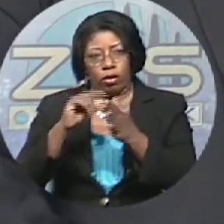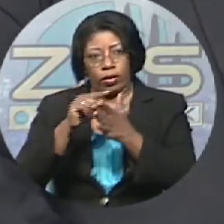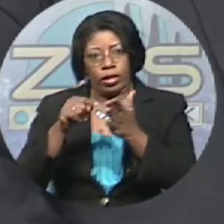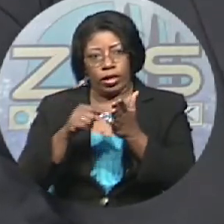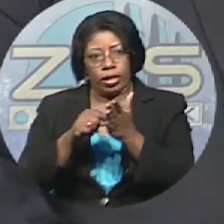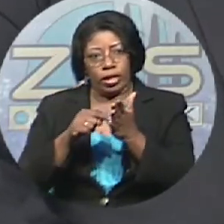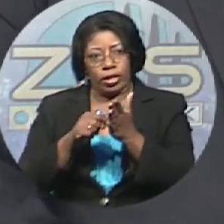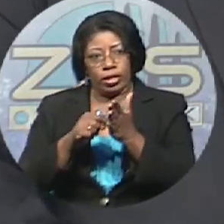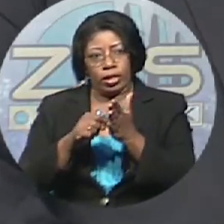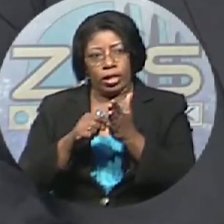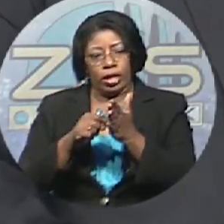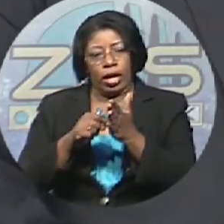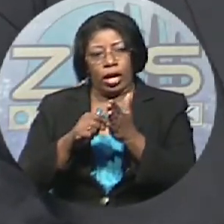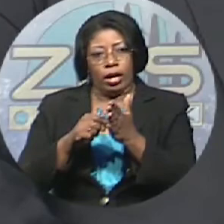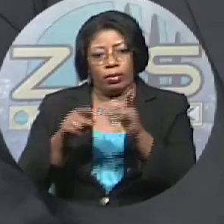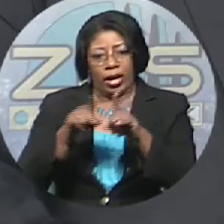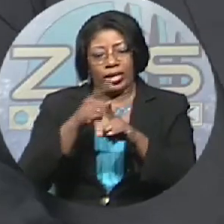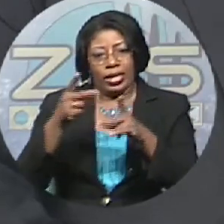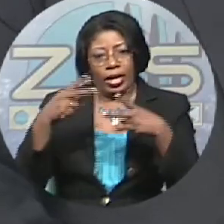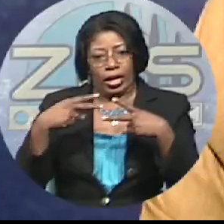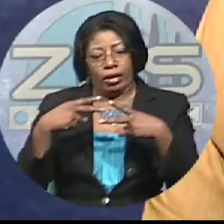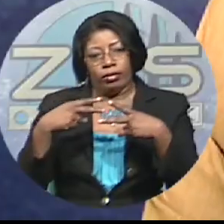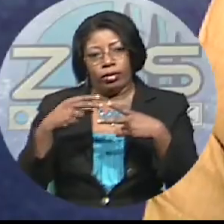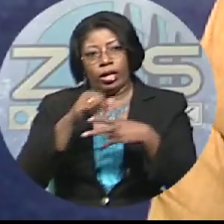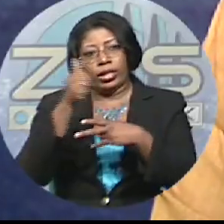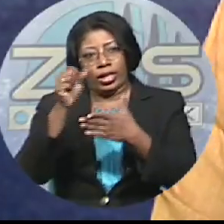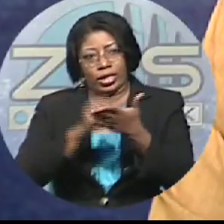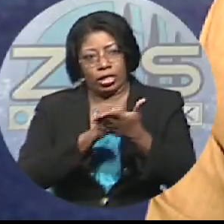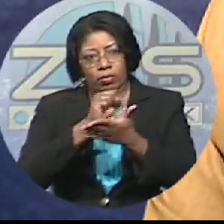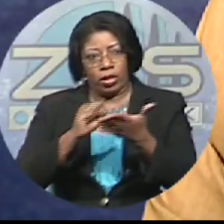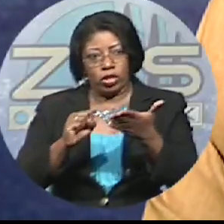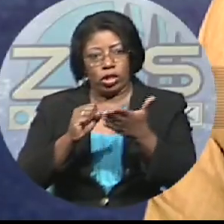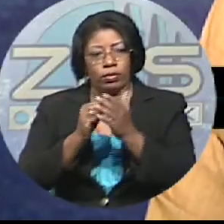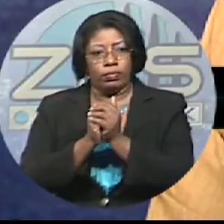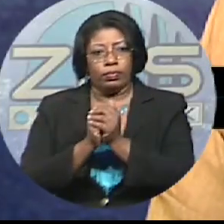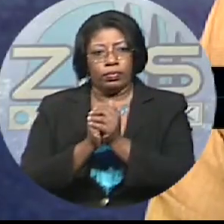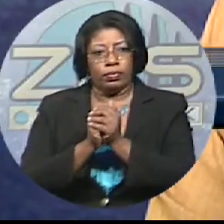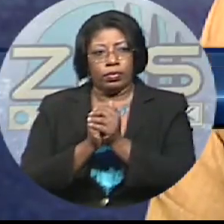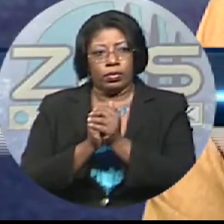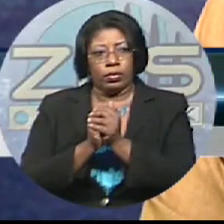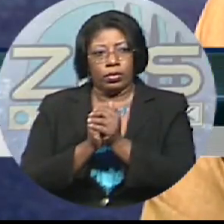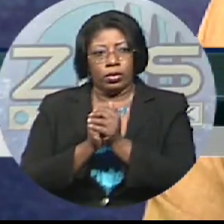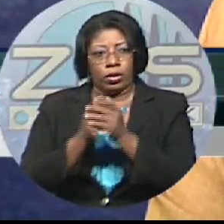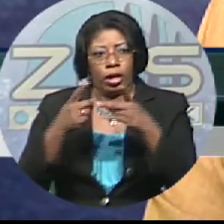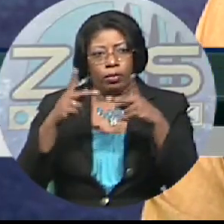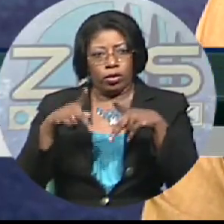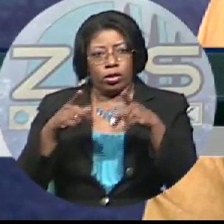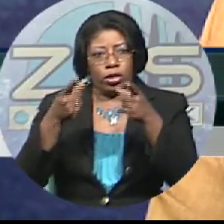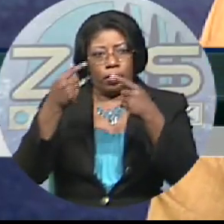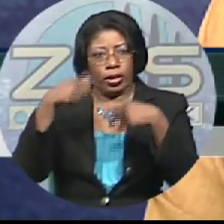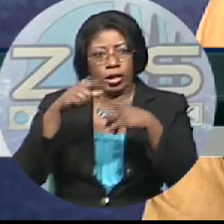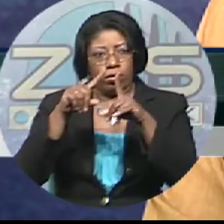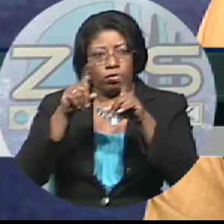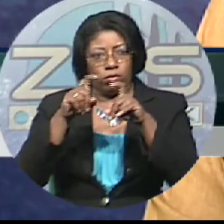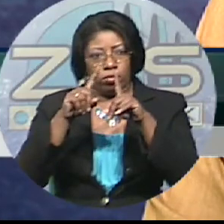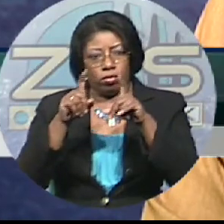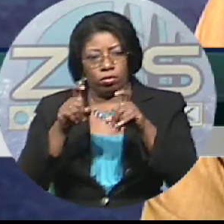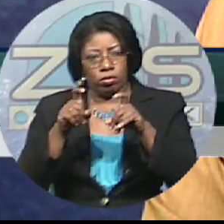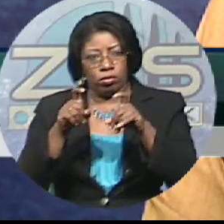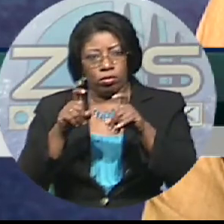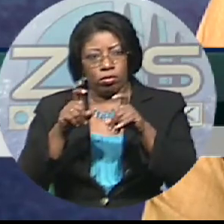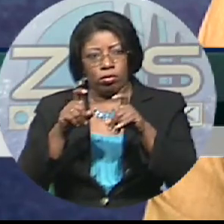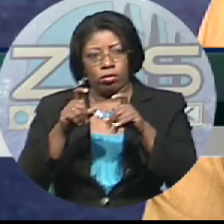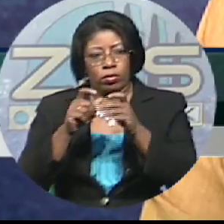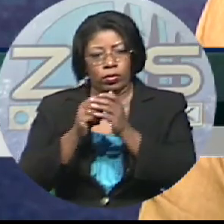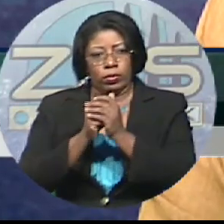faced another suspension. If you have investors coming in and they inquire as to the auditors, the